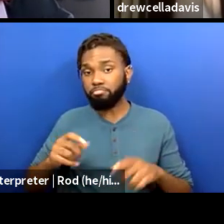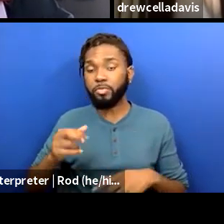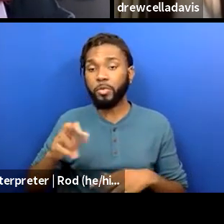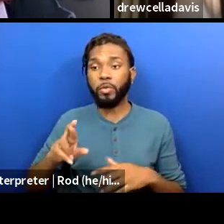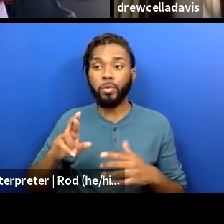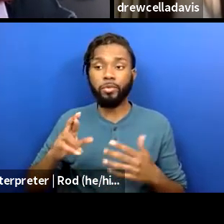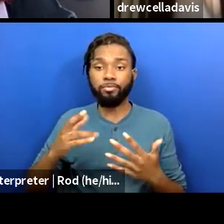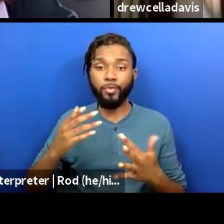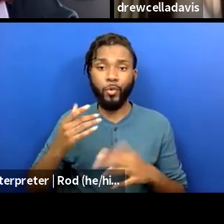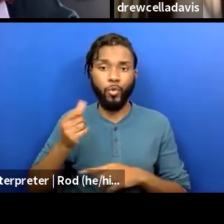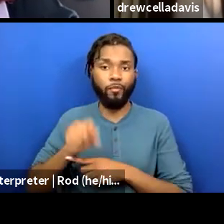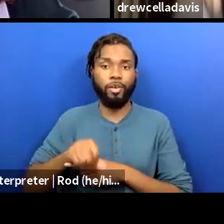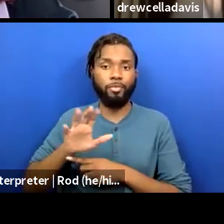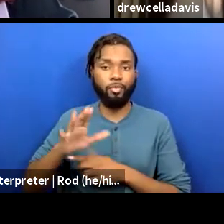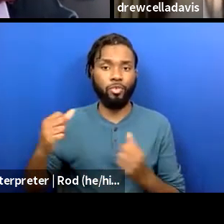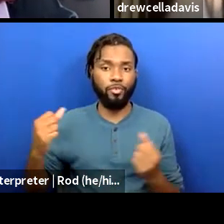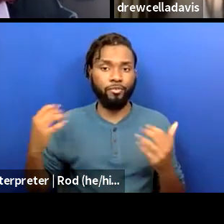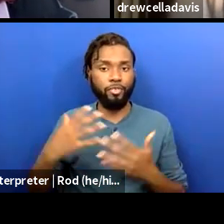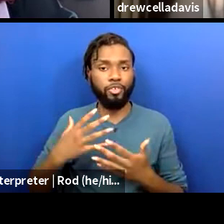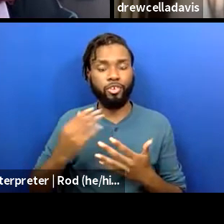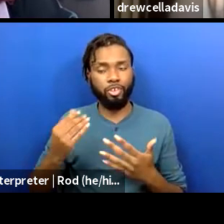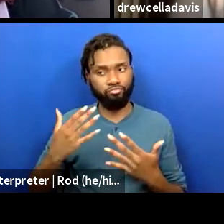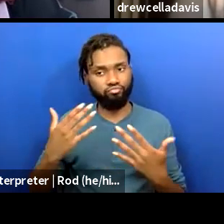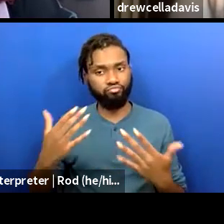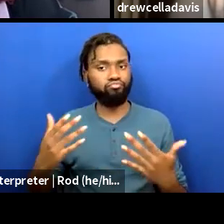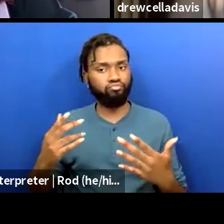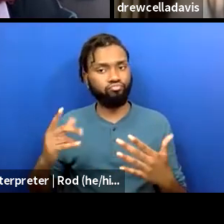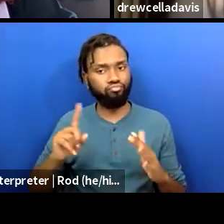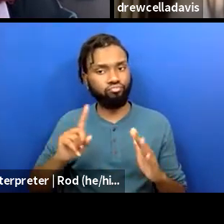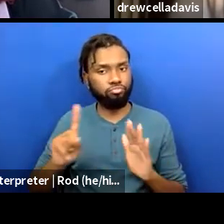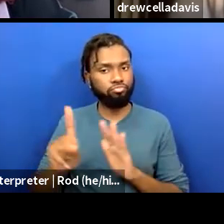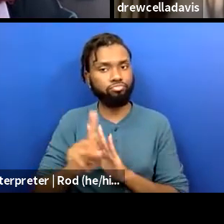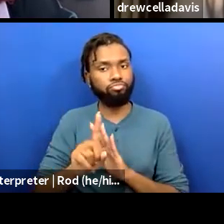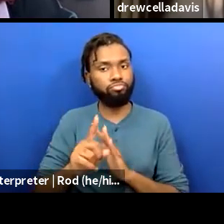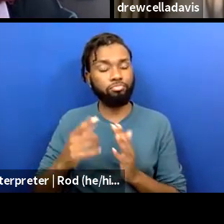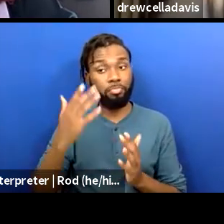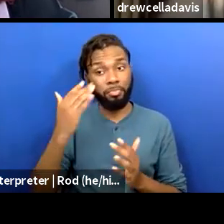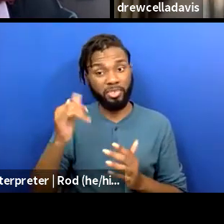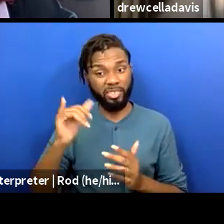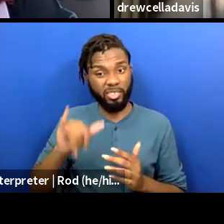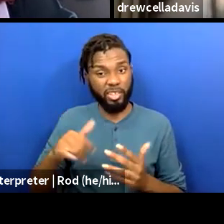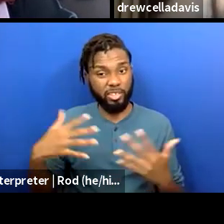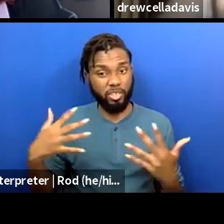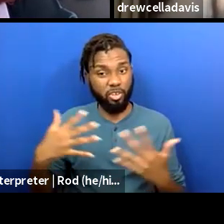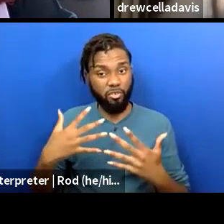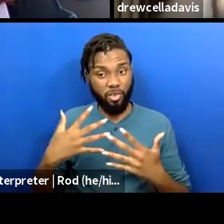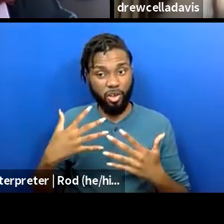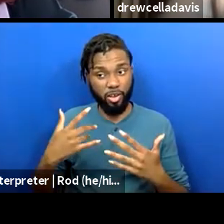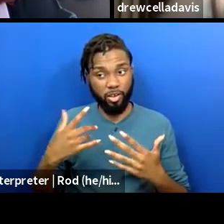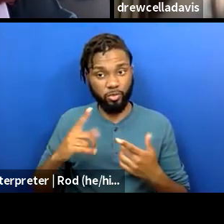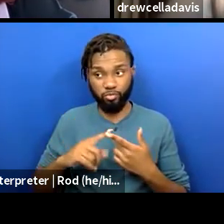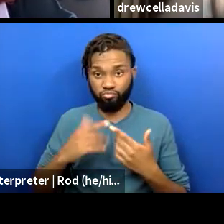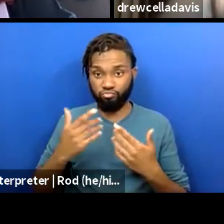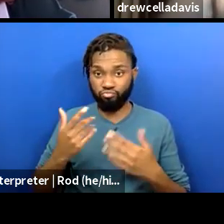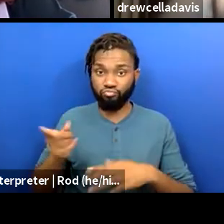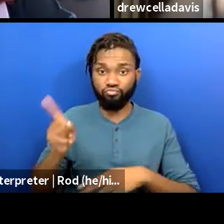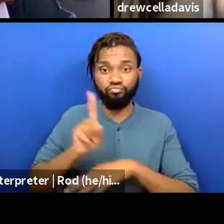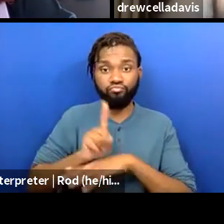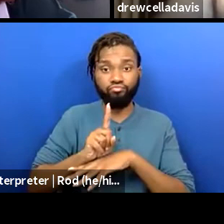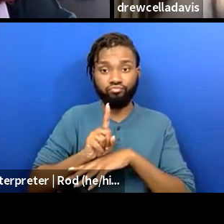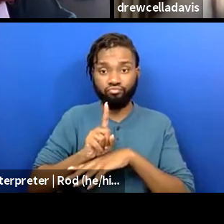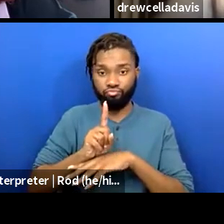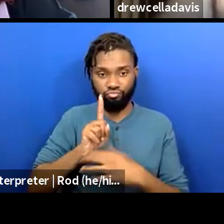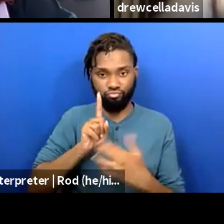fear and step out there, because it is terrifying to get on stage in front of a bunch of strangers